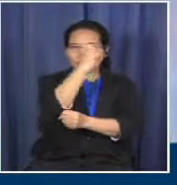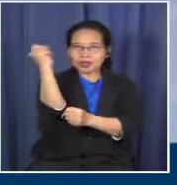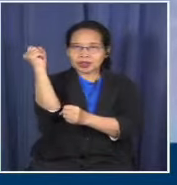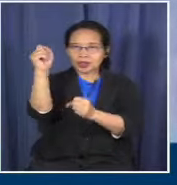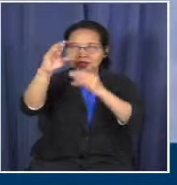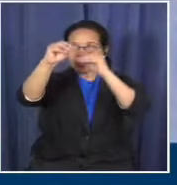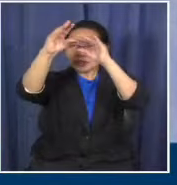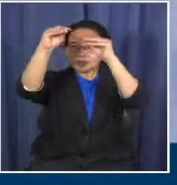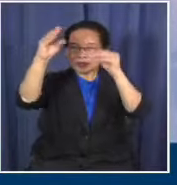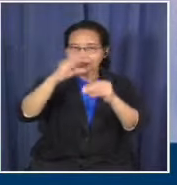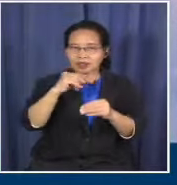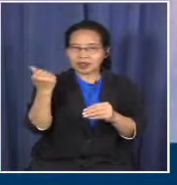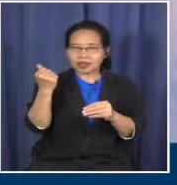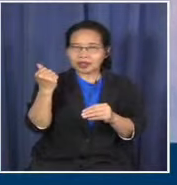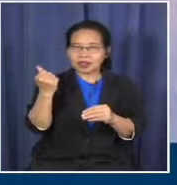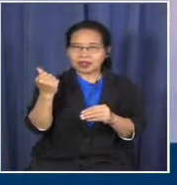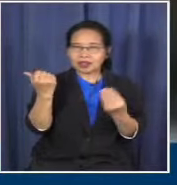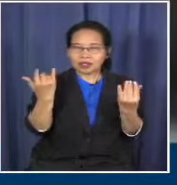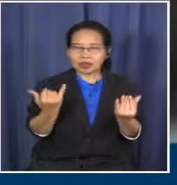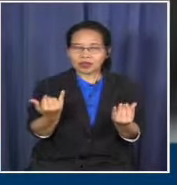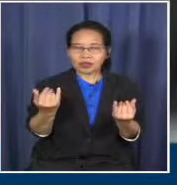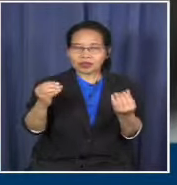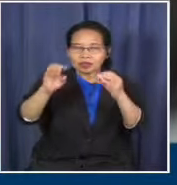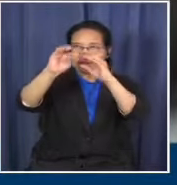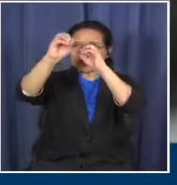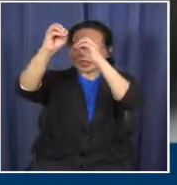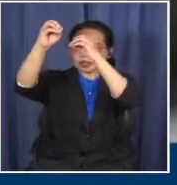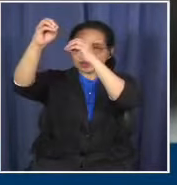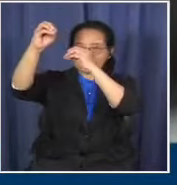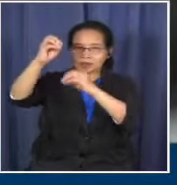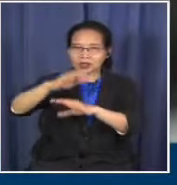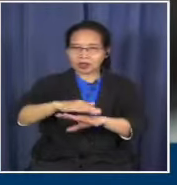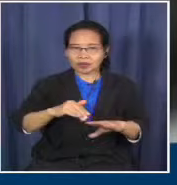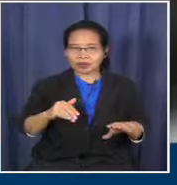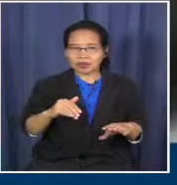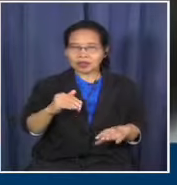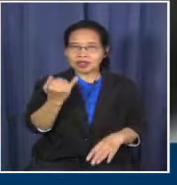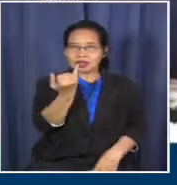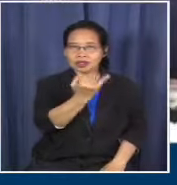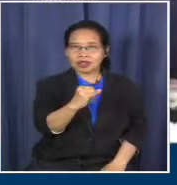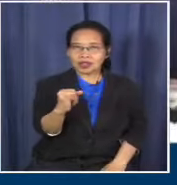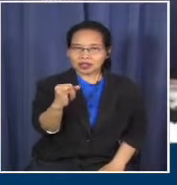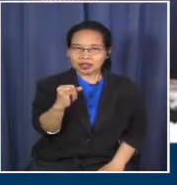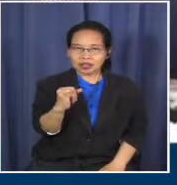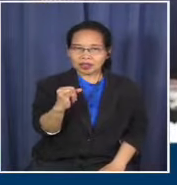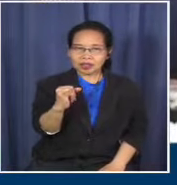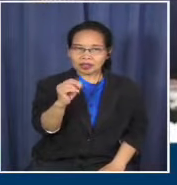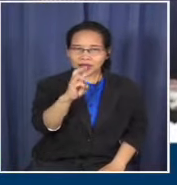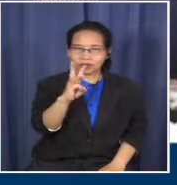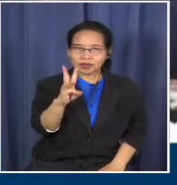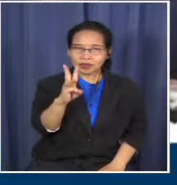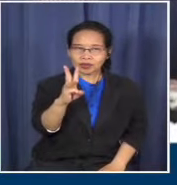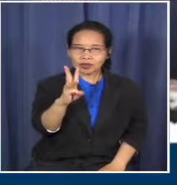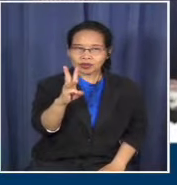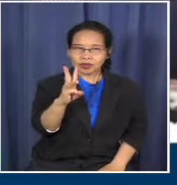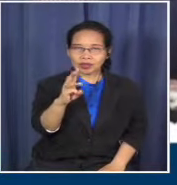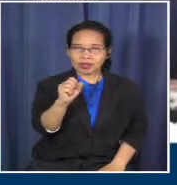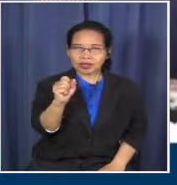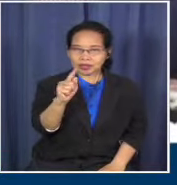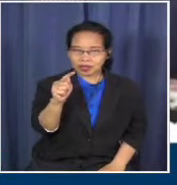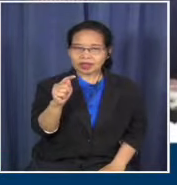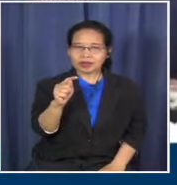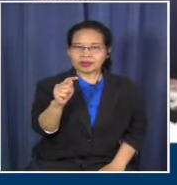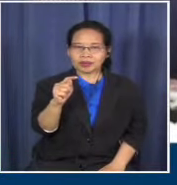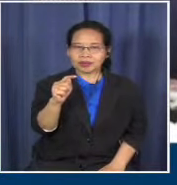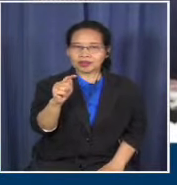very powerful telescopes like the Hubble Space Telescope and another one, which